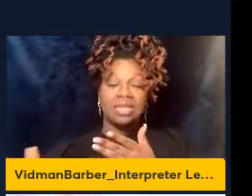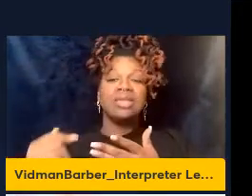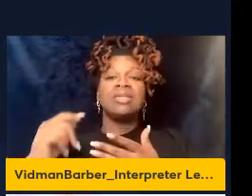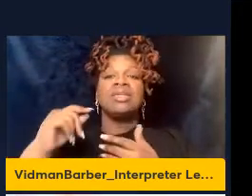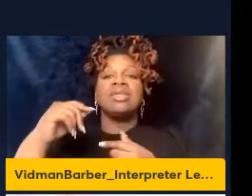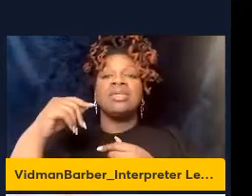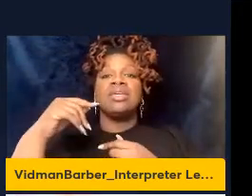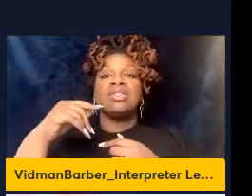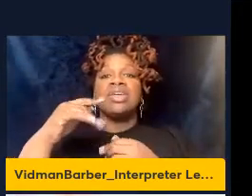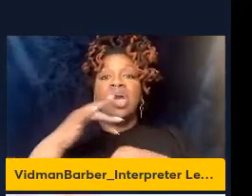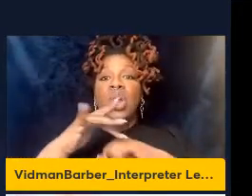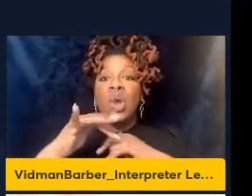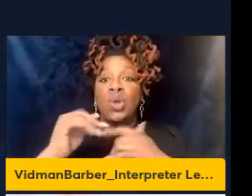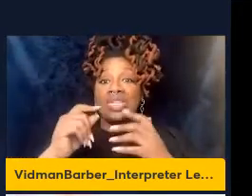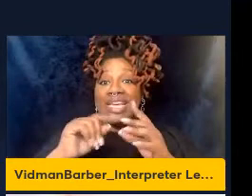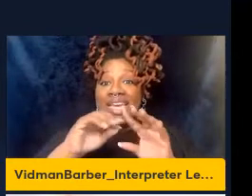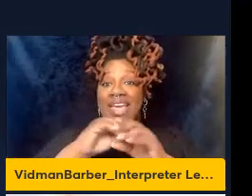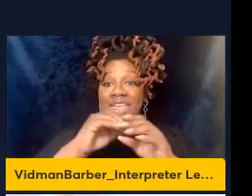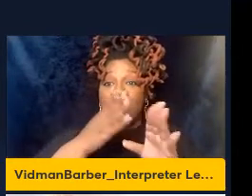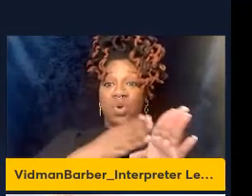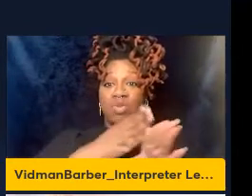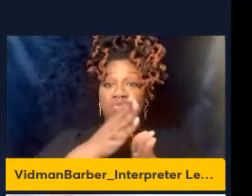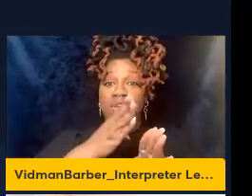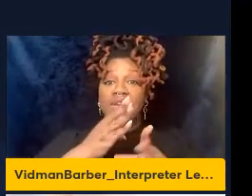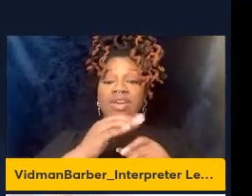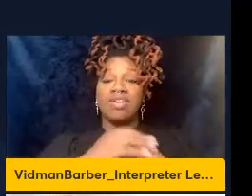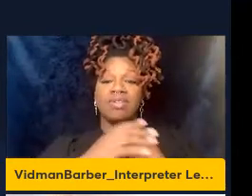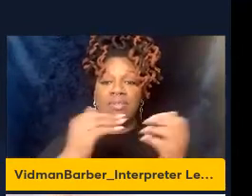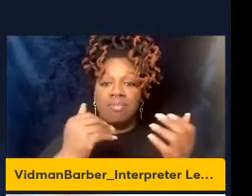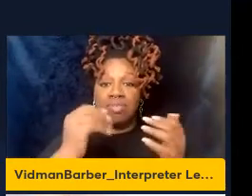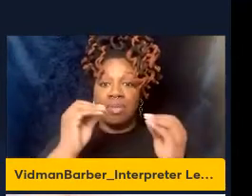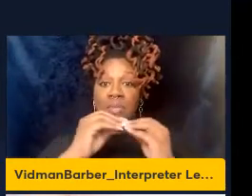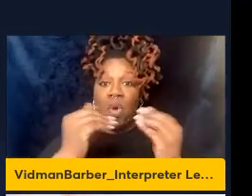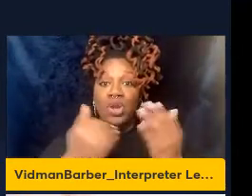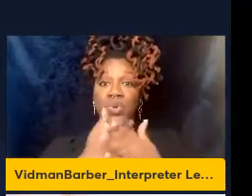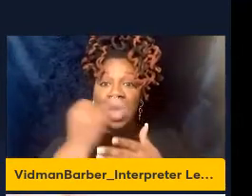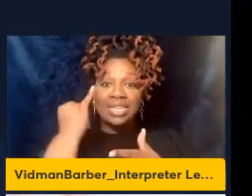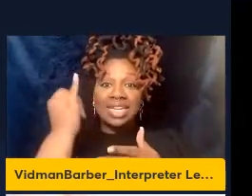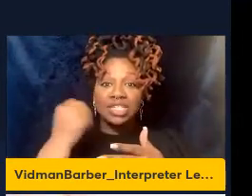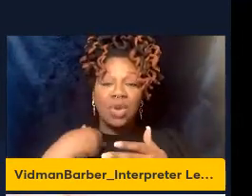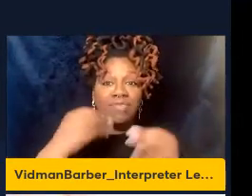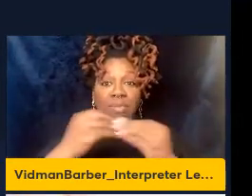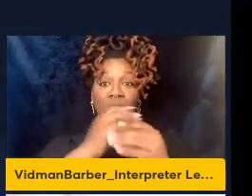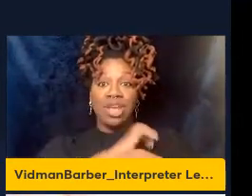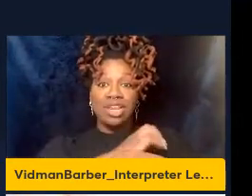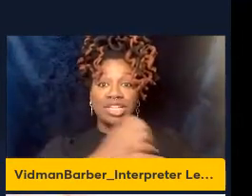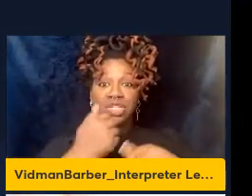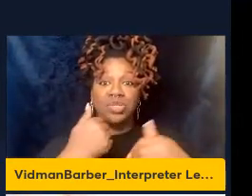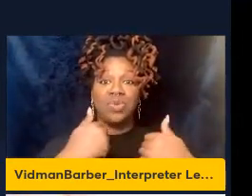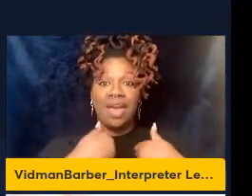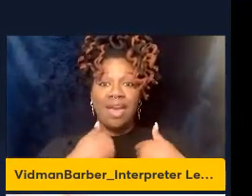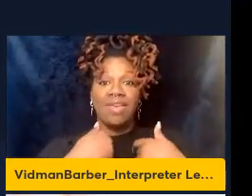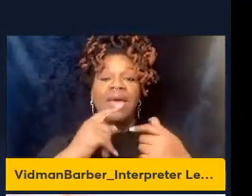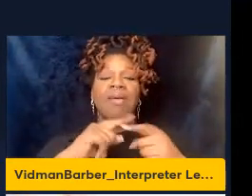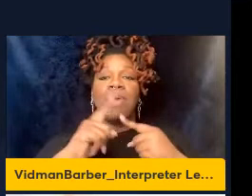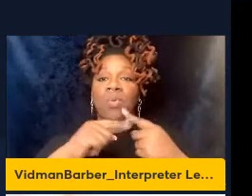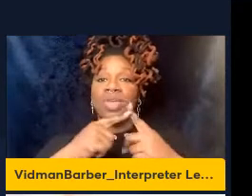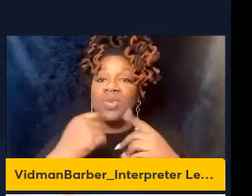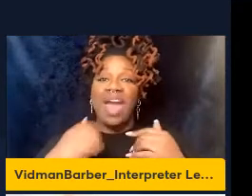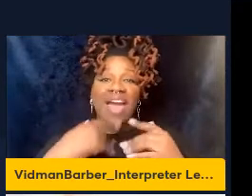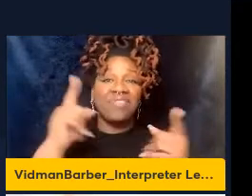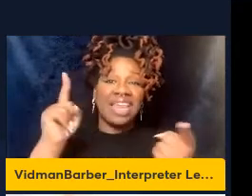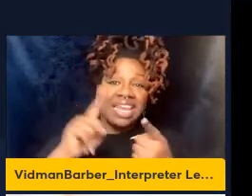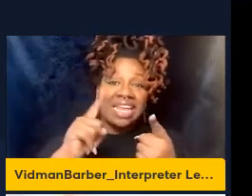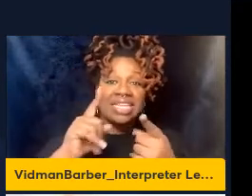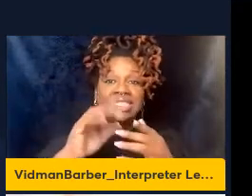on you are in your career stage. Of course, the more new ideas you have, the more energy you have, but this is when you have the least amount of independence and the least